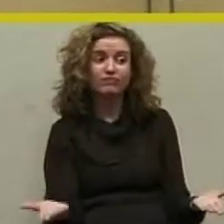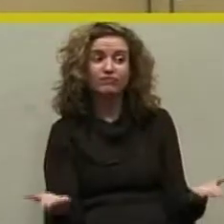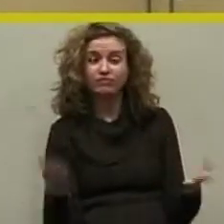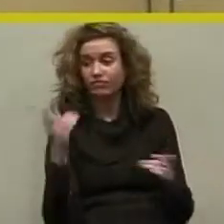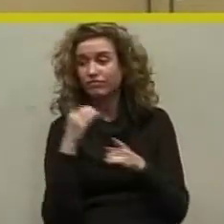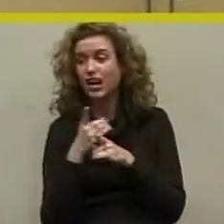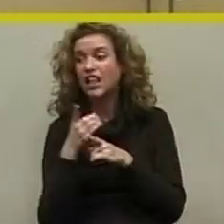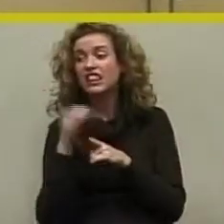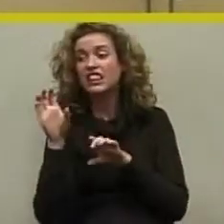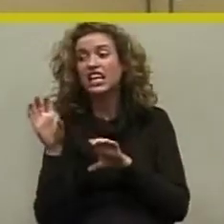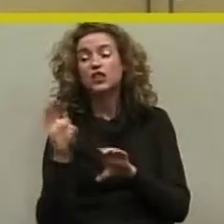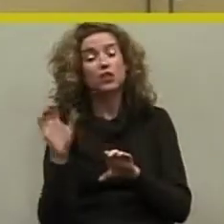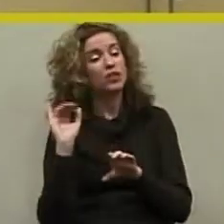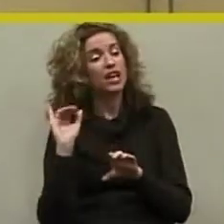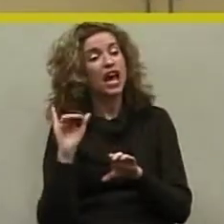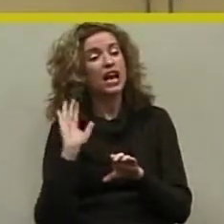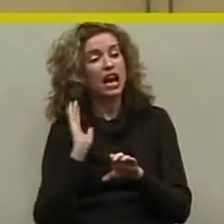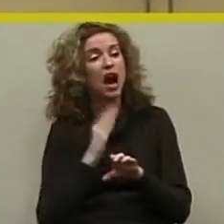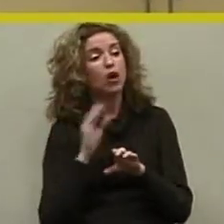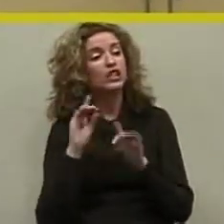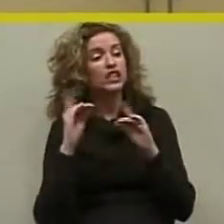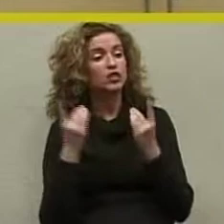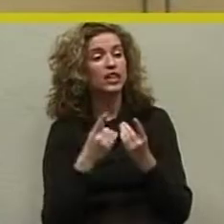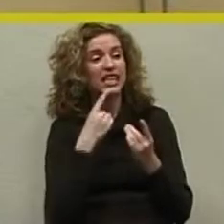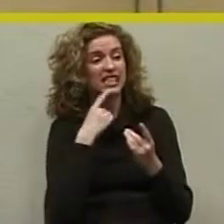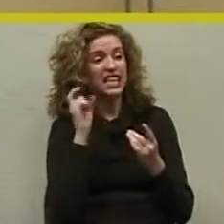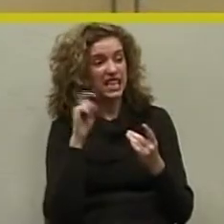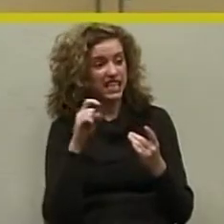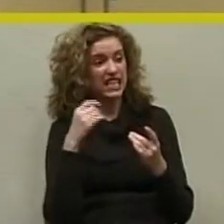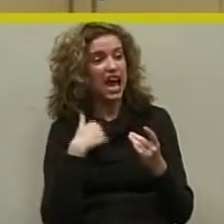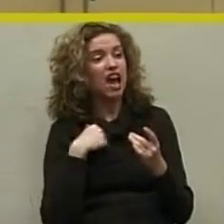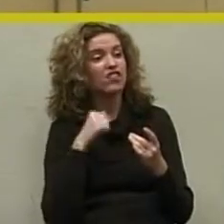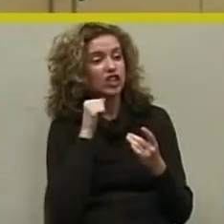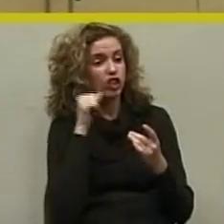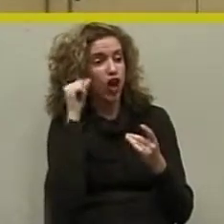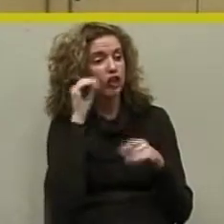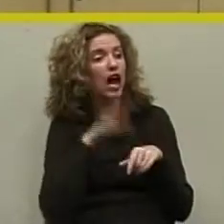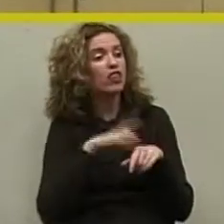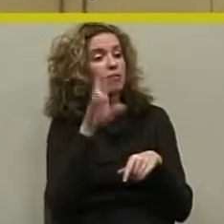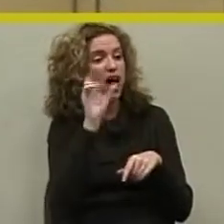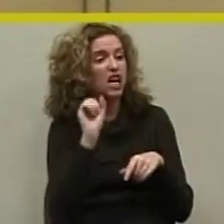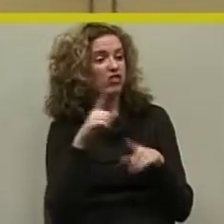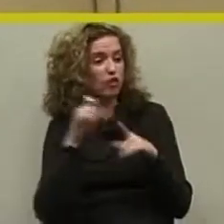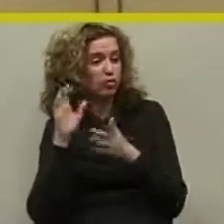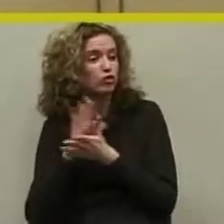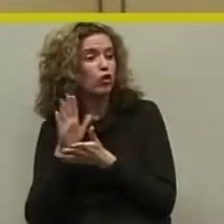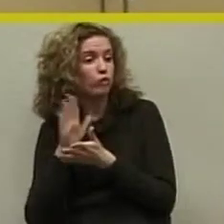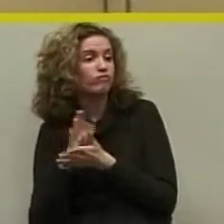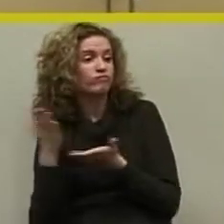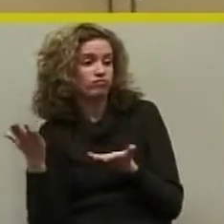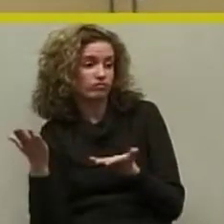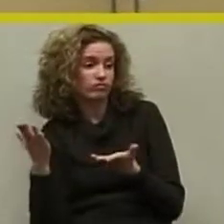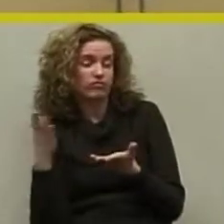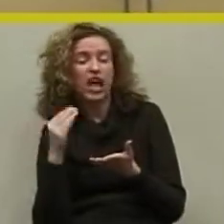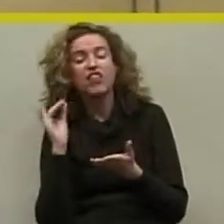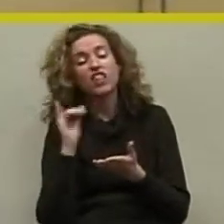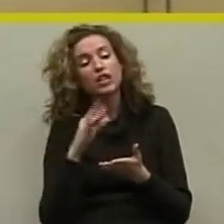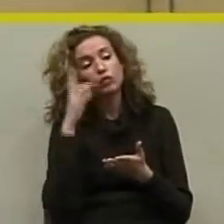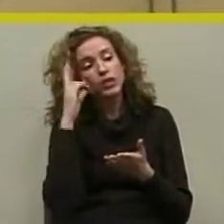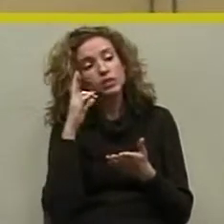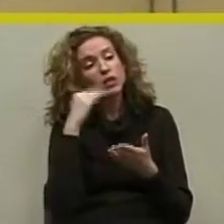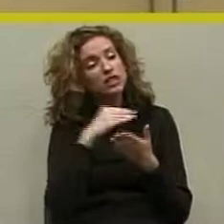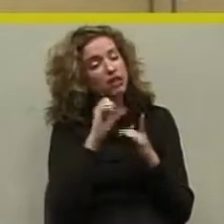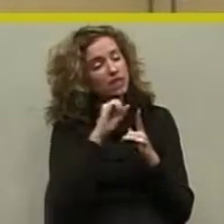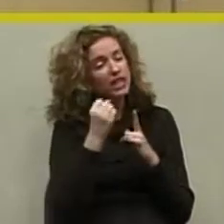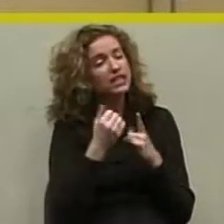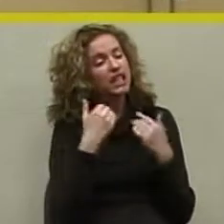our district. They say you have to have a bus with them. Yeah. And I mean, it is not, now, it is reasonable in some cases to have the